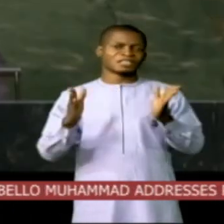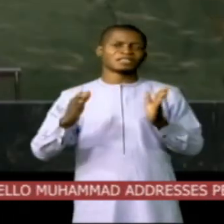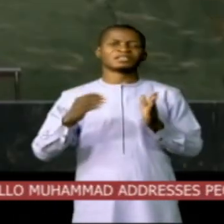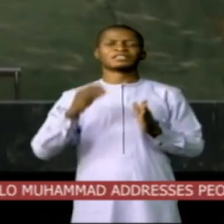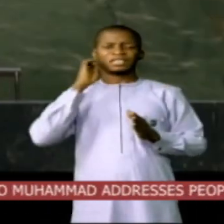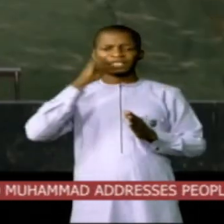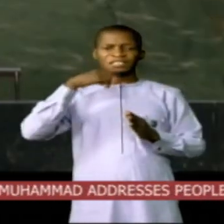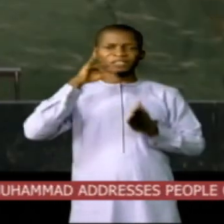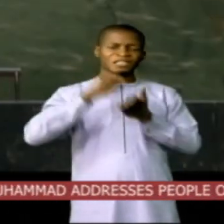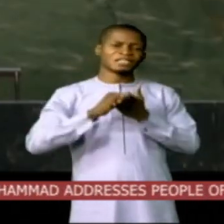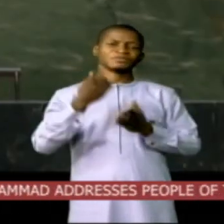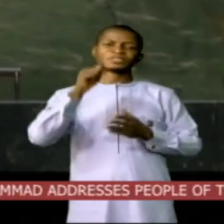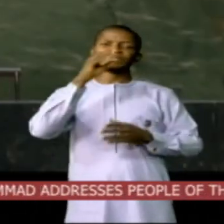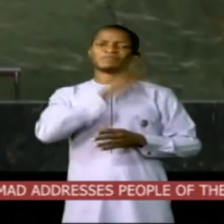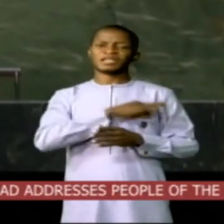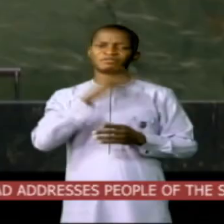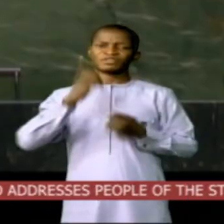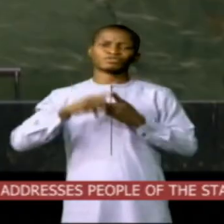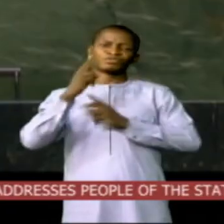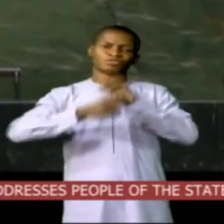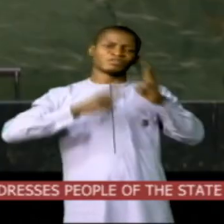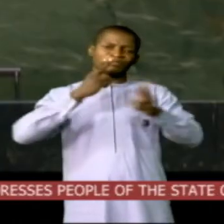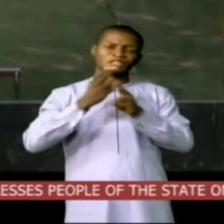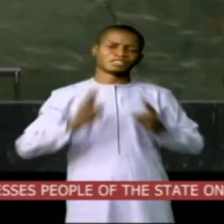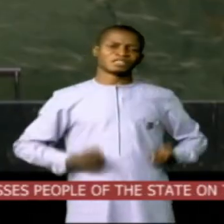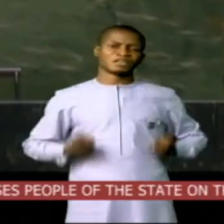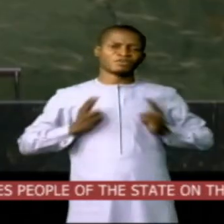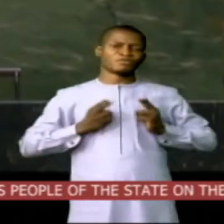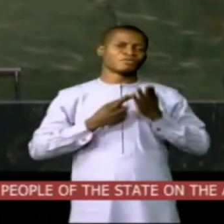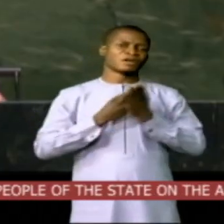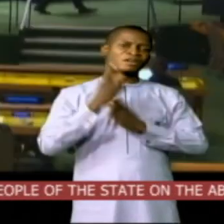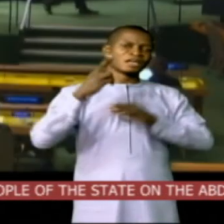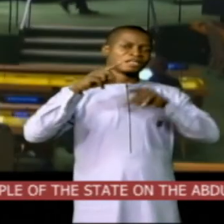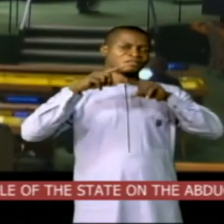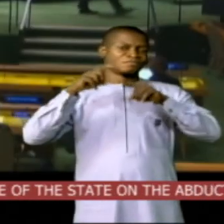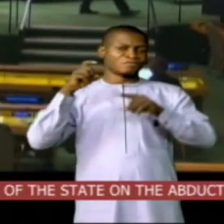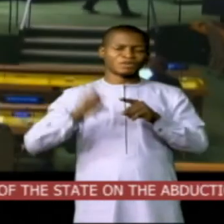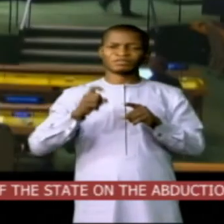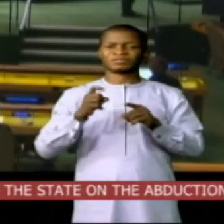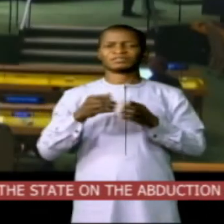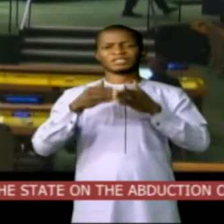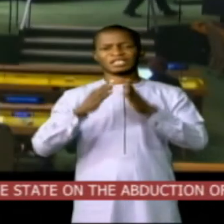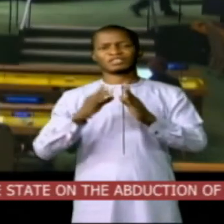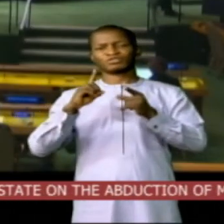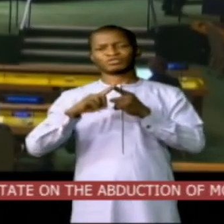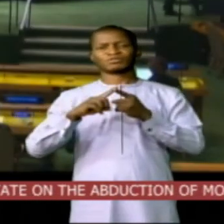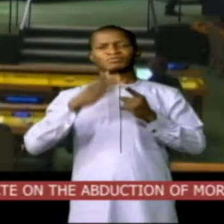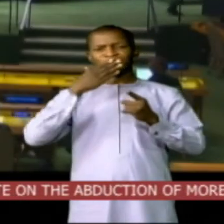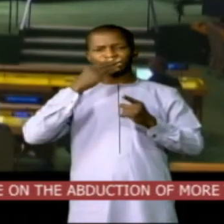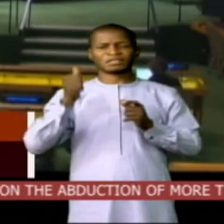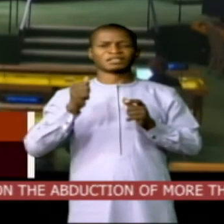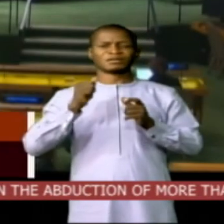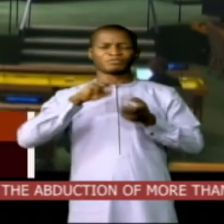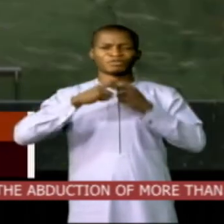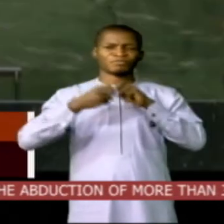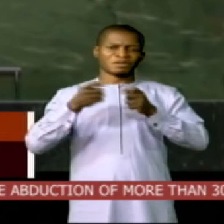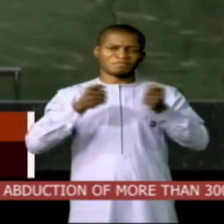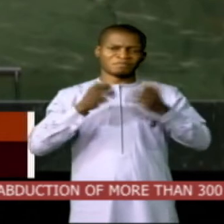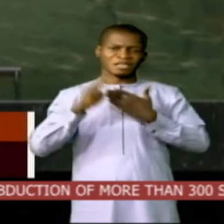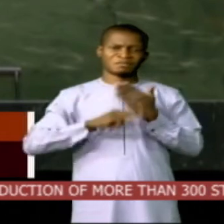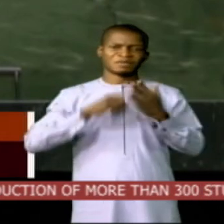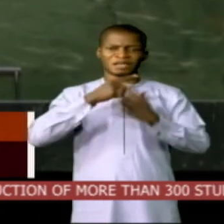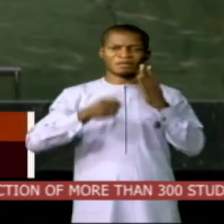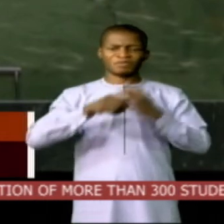said the benefits to universal human rights being upheld will lead to better crisis management, among